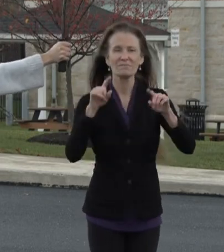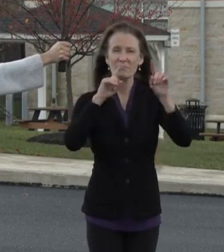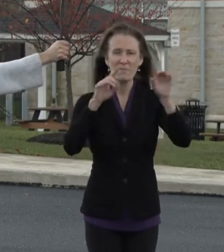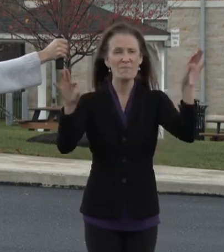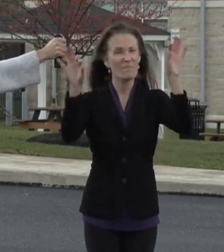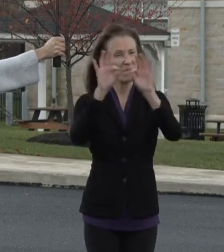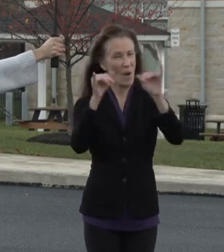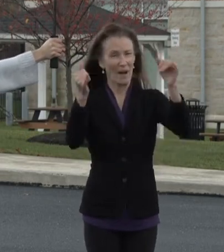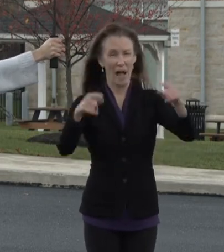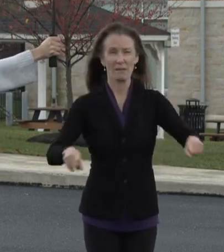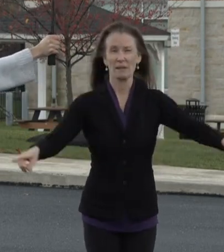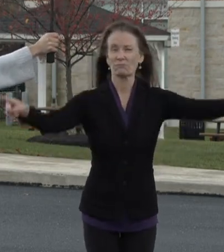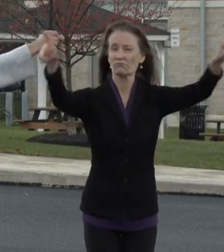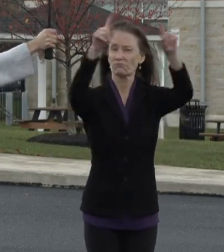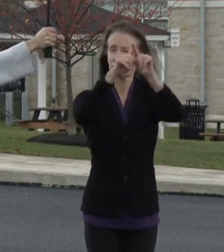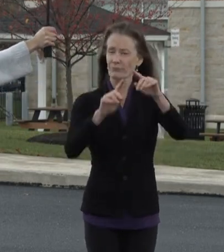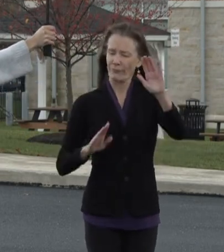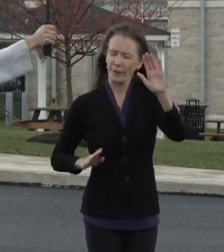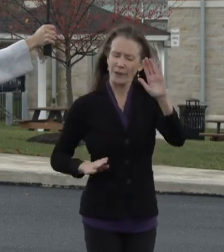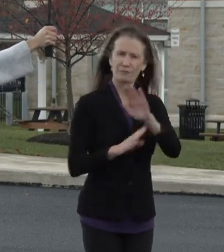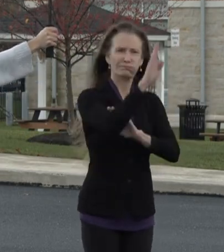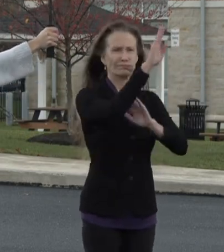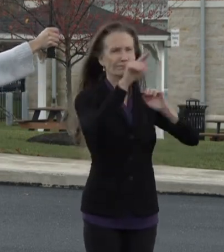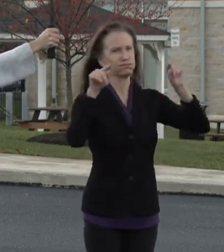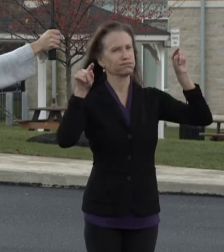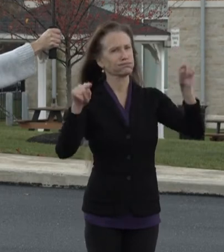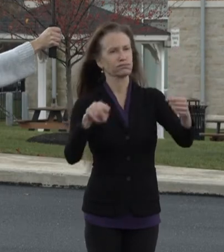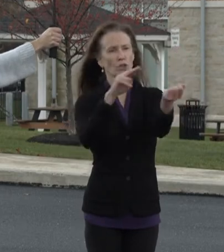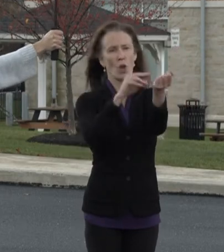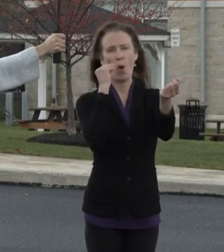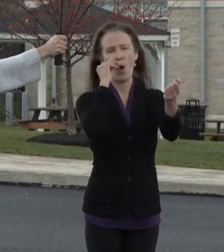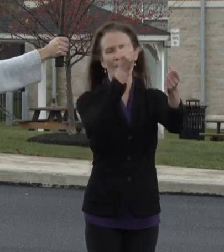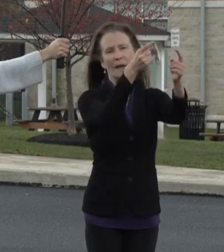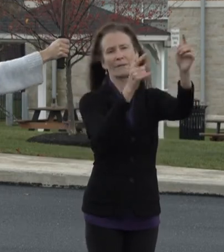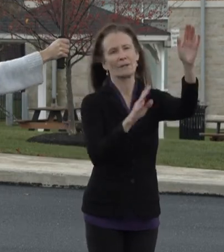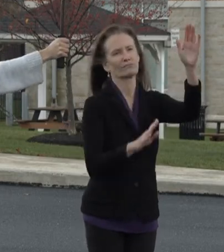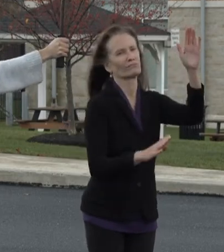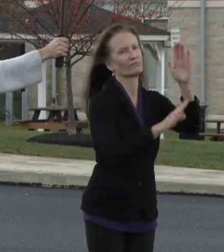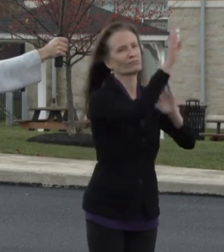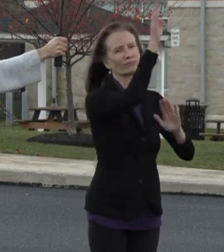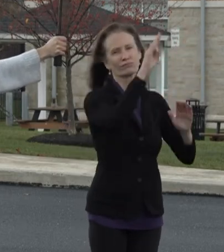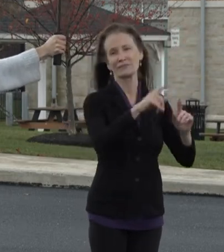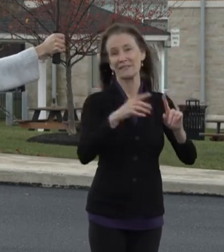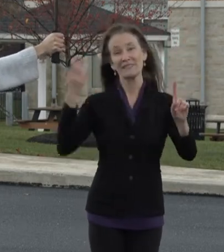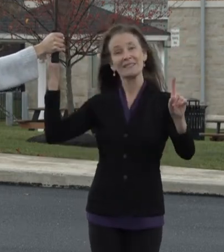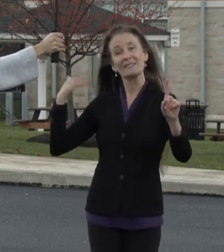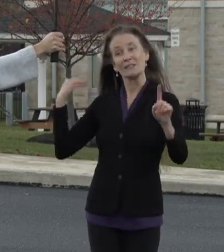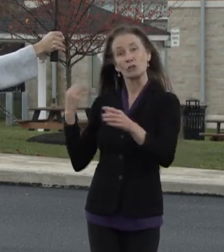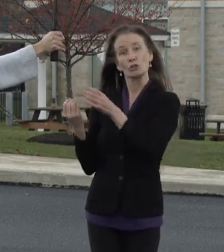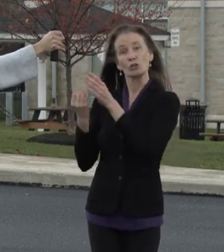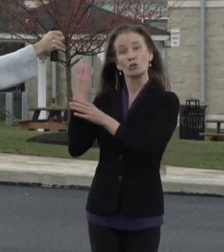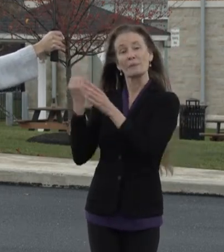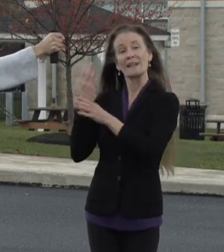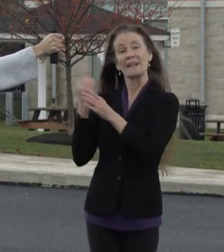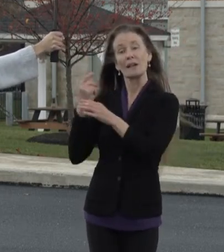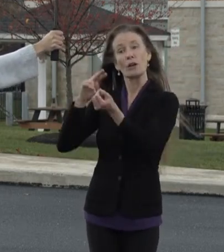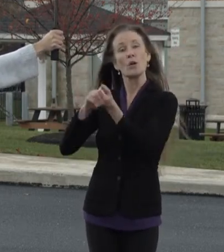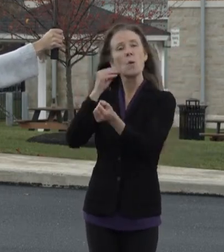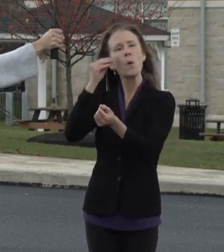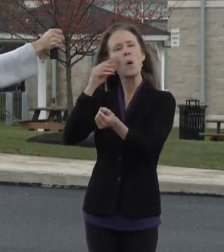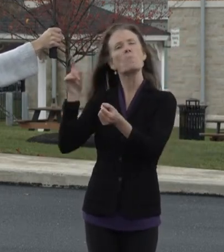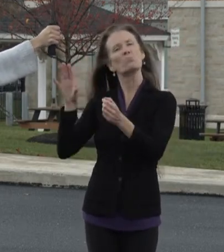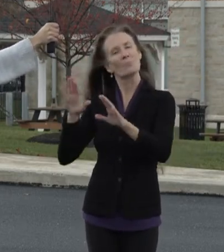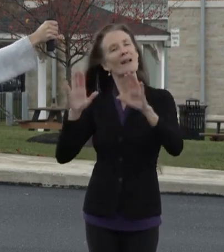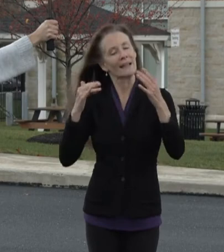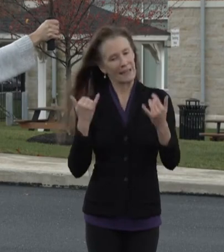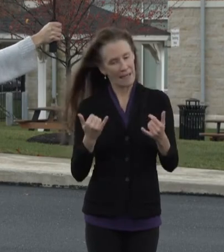of number of patients in facilities in nursing homes, nothing like we saw in the spring, but we have seen an increase. But we are